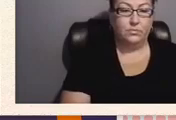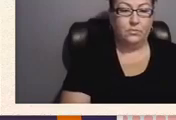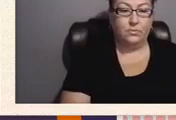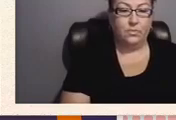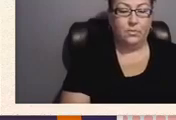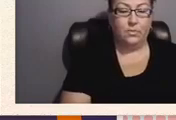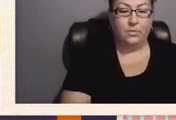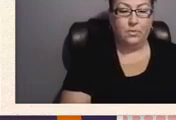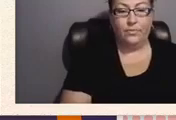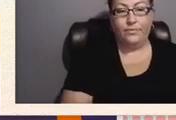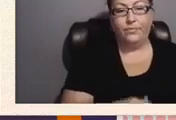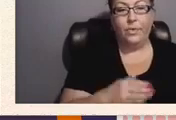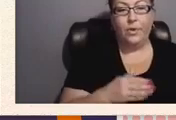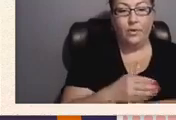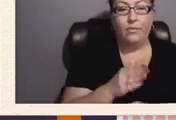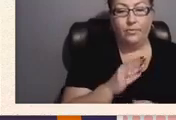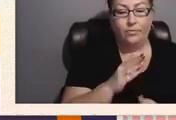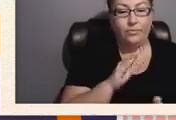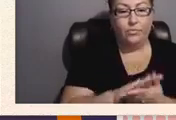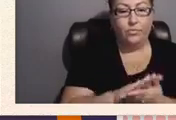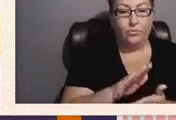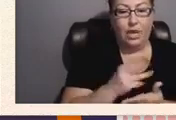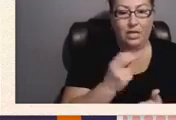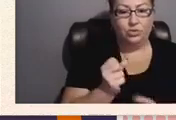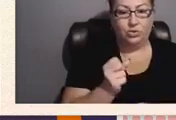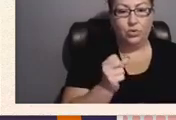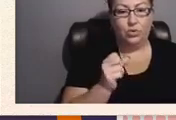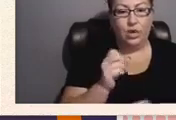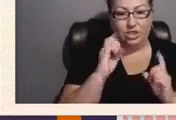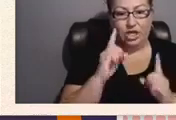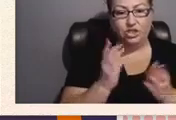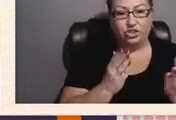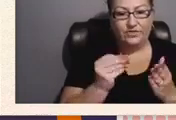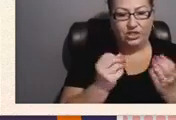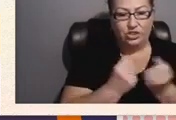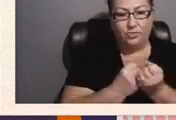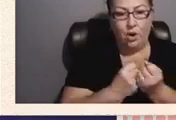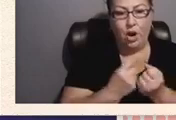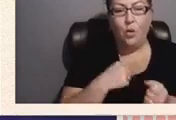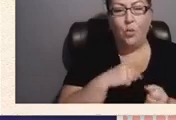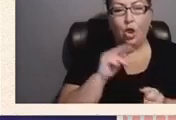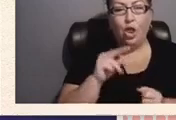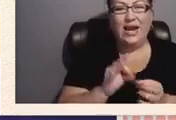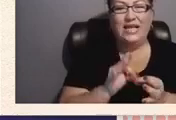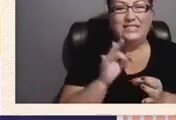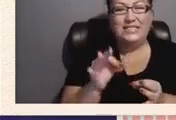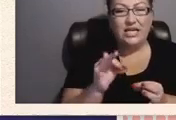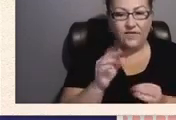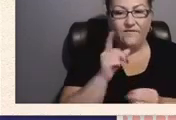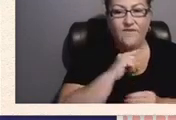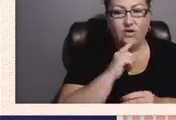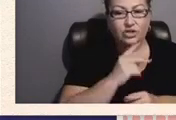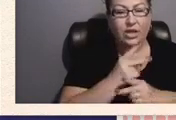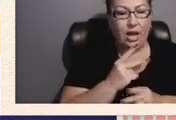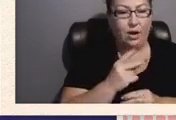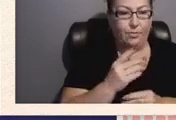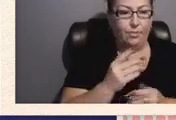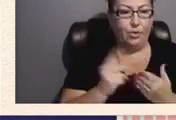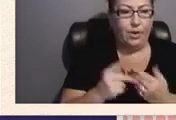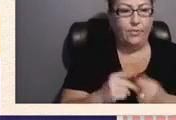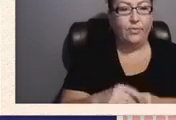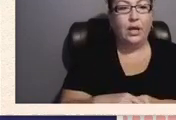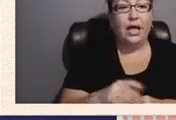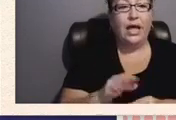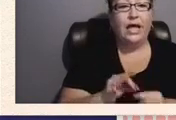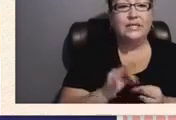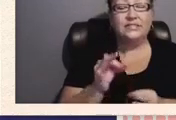Post-secondary education services and support, and we're looking at extended foster care programs. Extended foster care program started